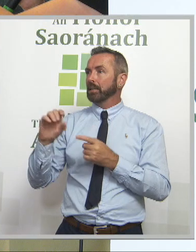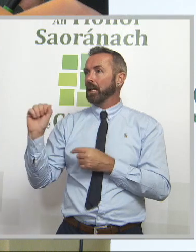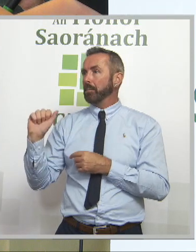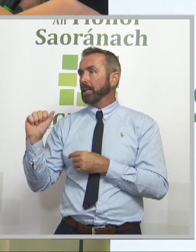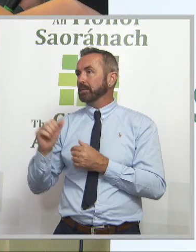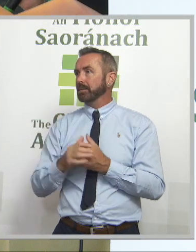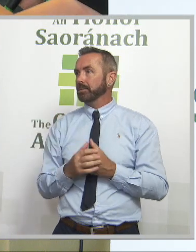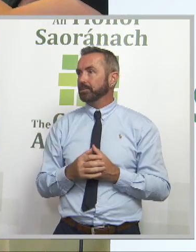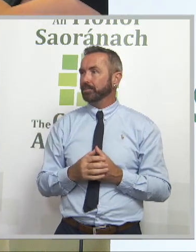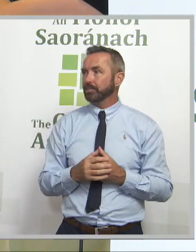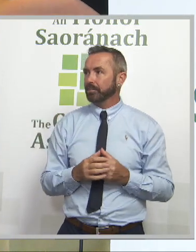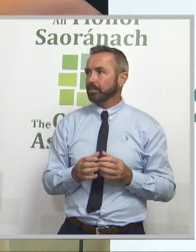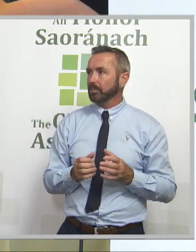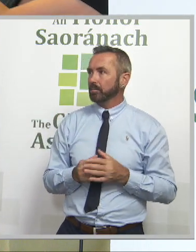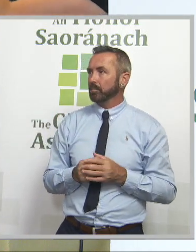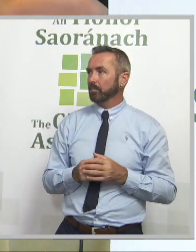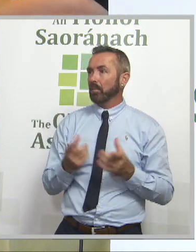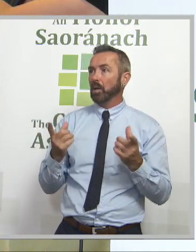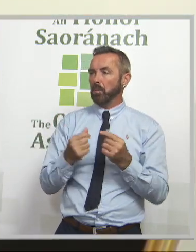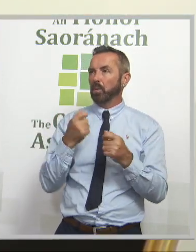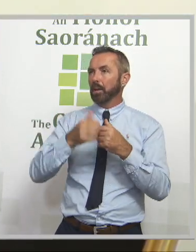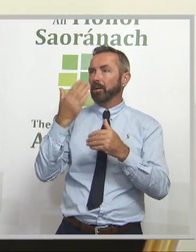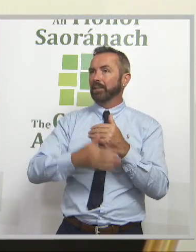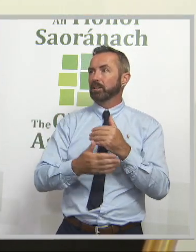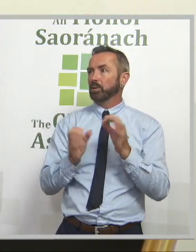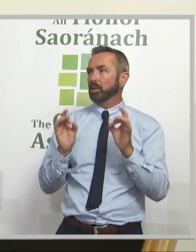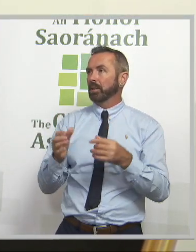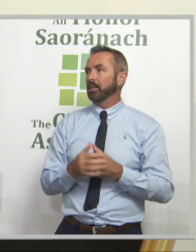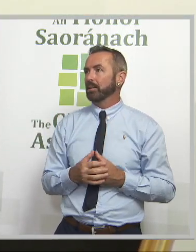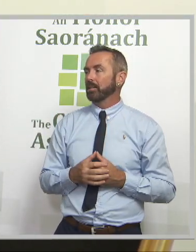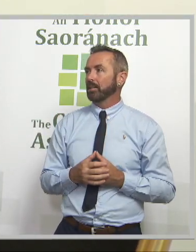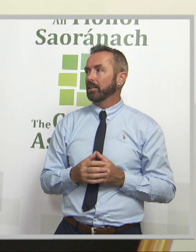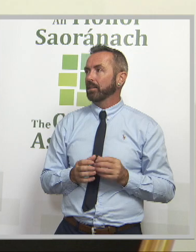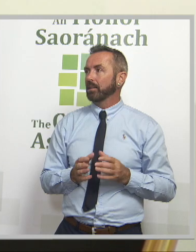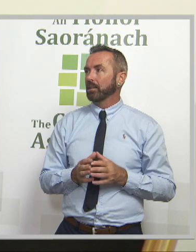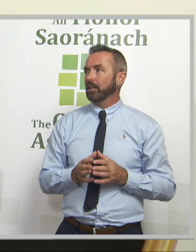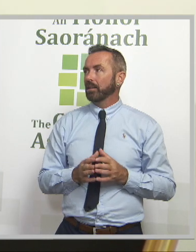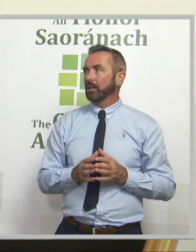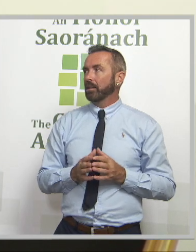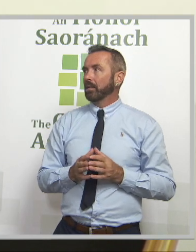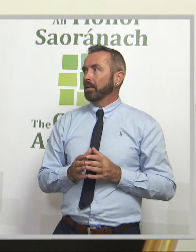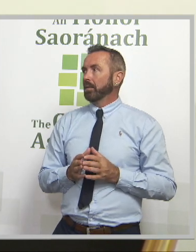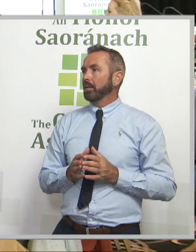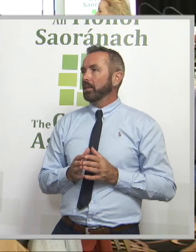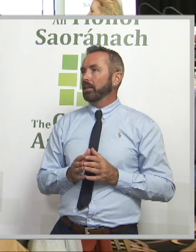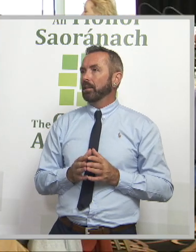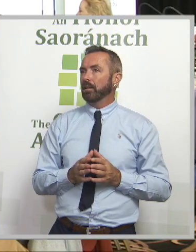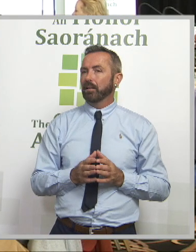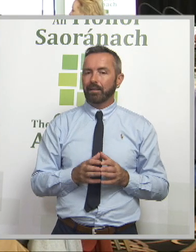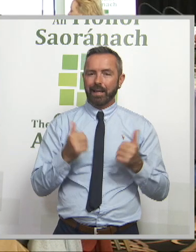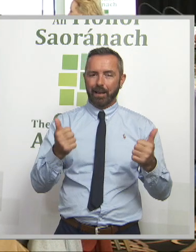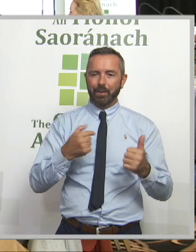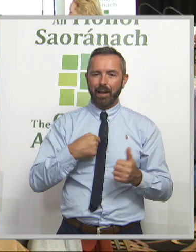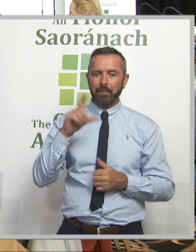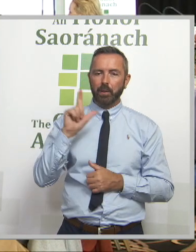it's I'll take both, and then we'll bring it, because I think they're both kind of for Shirley. Yes. Hi, I'm Louise.